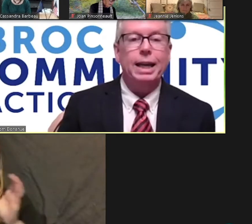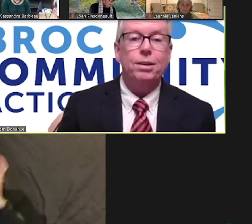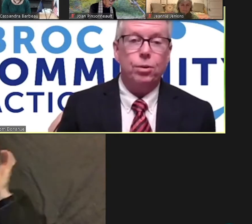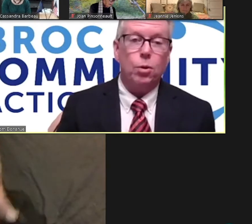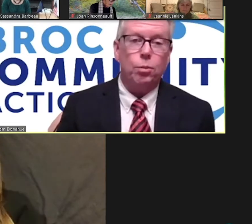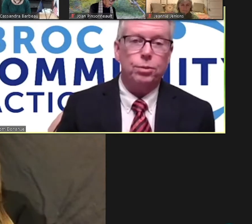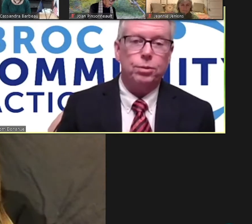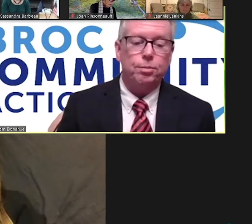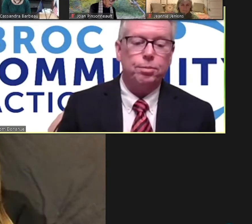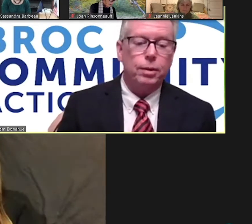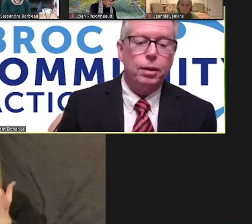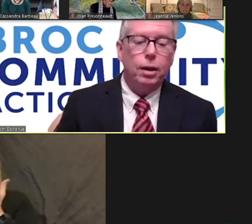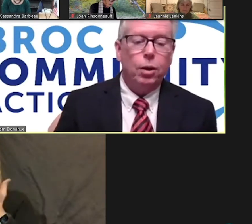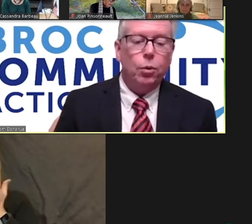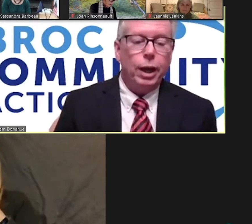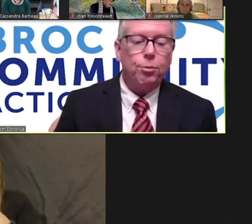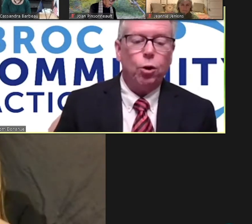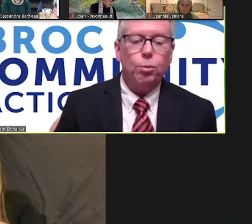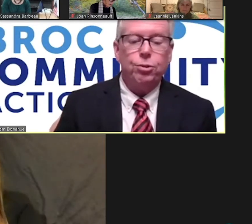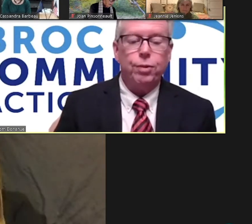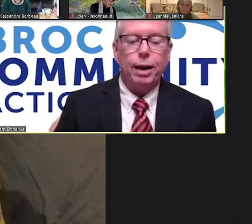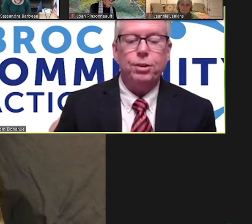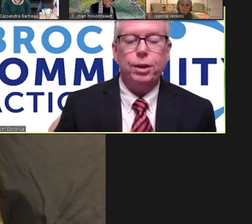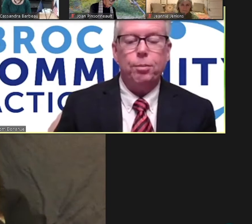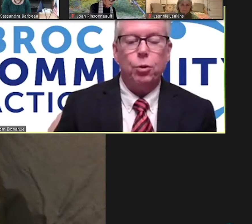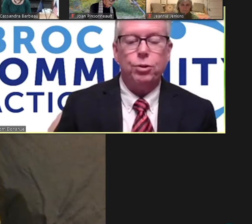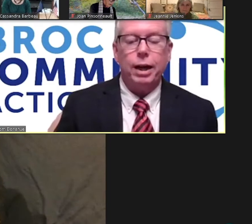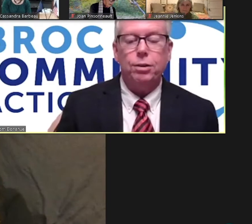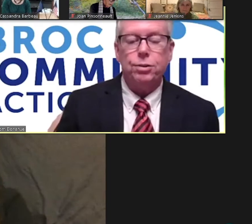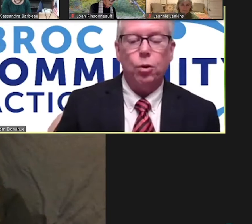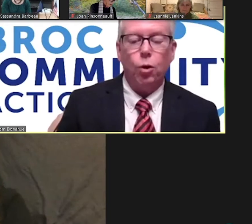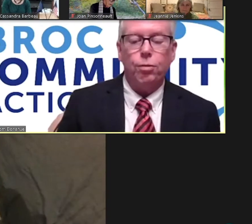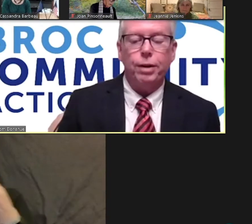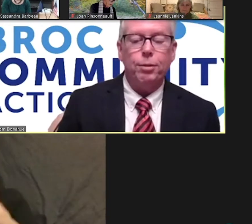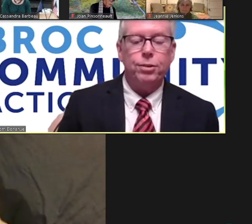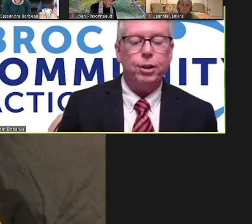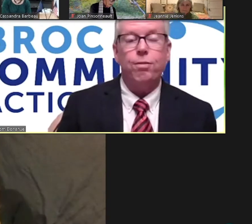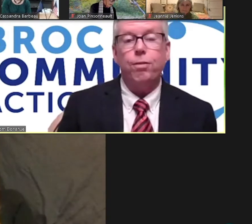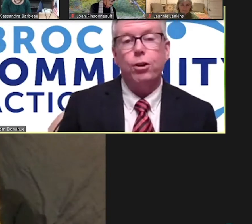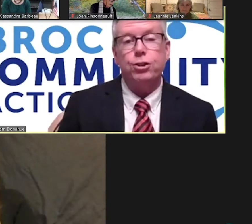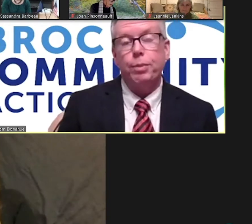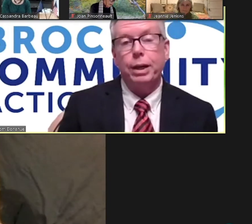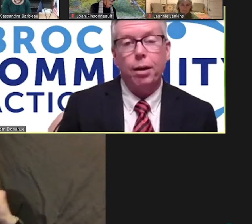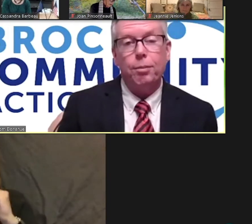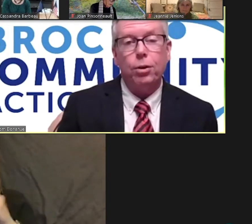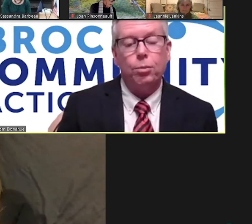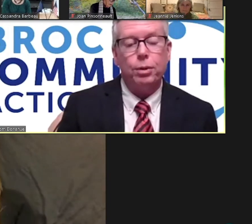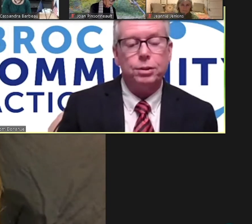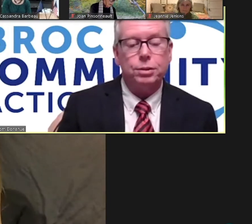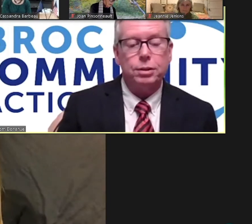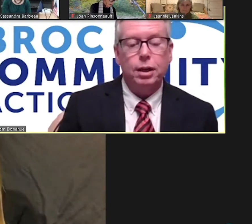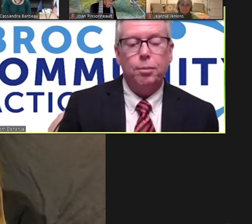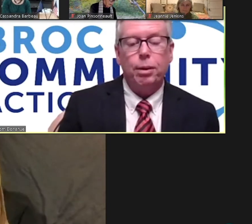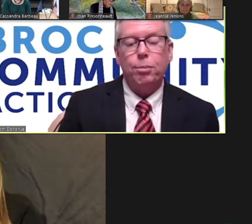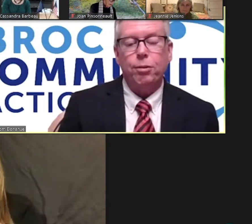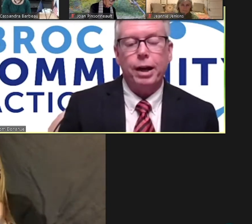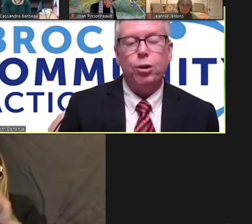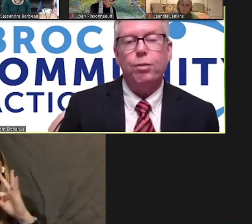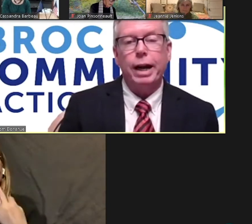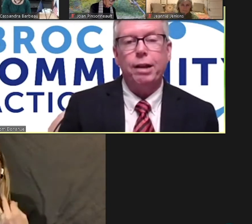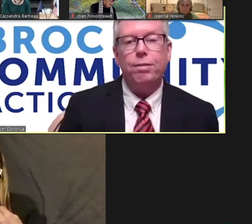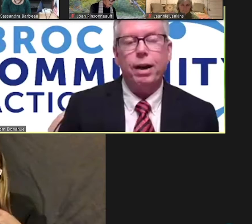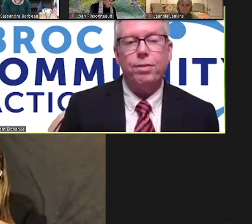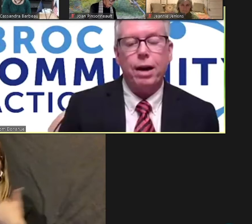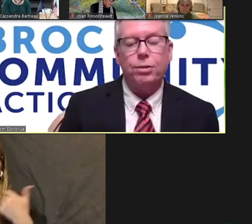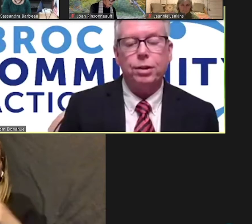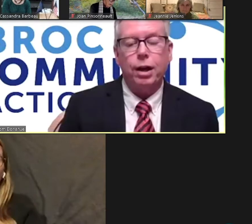to provide heat to homes. We helped homeless families in motels or families on the verge of becoming homeless by